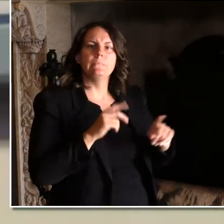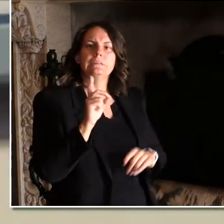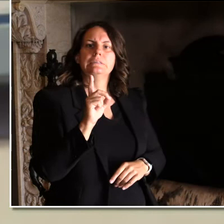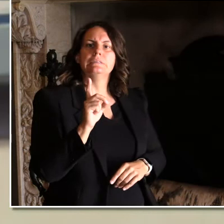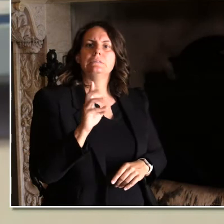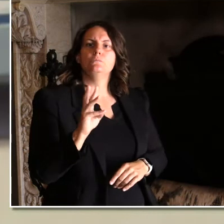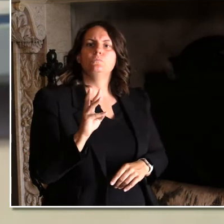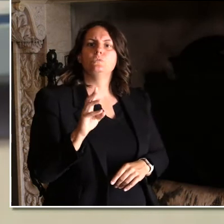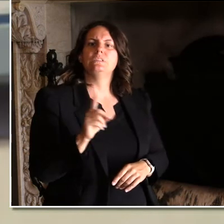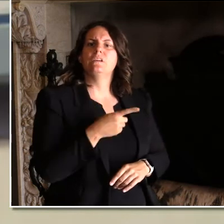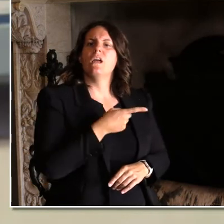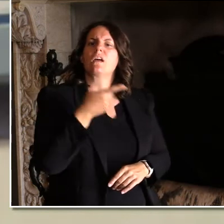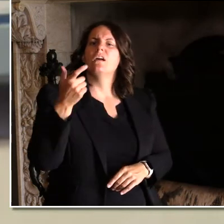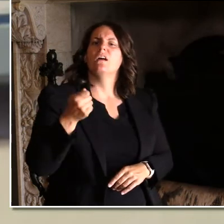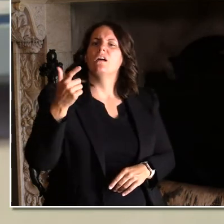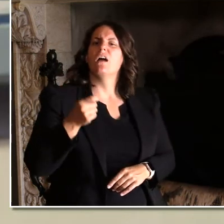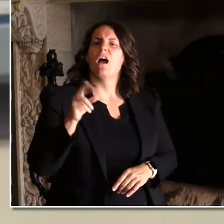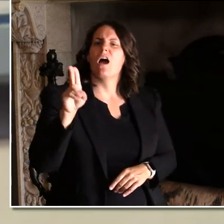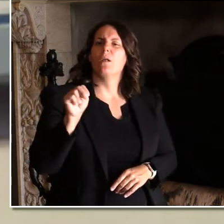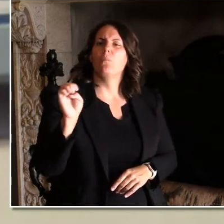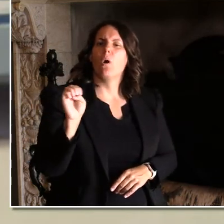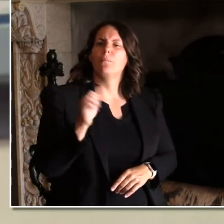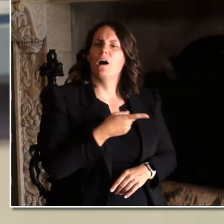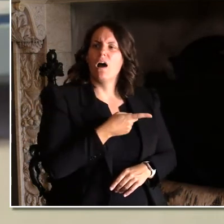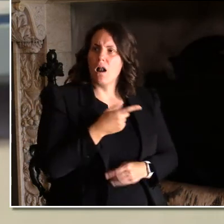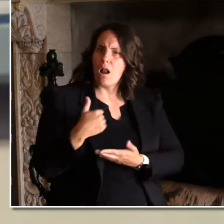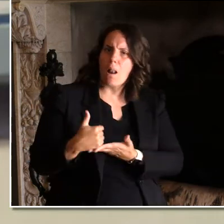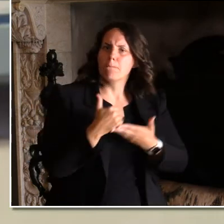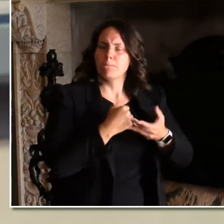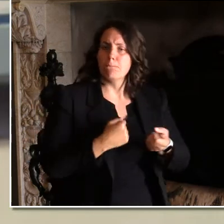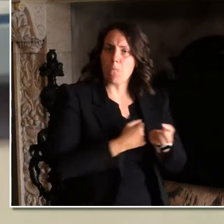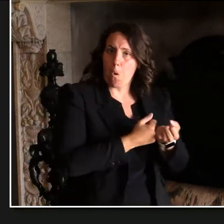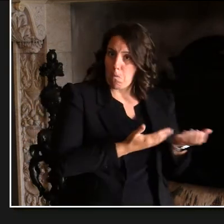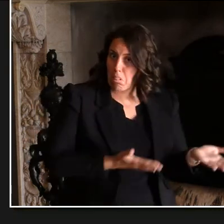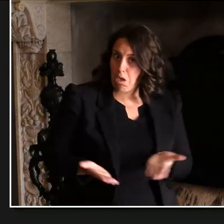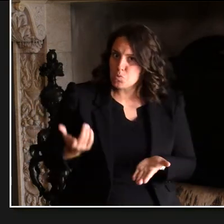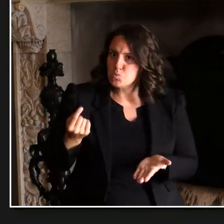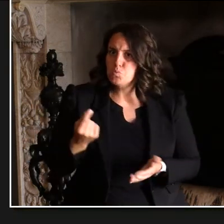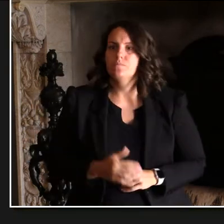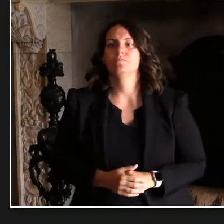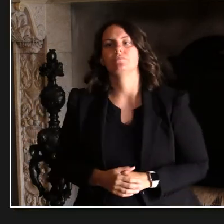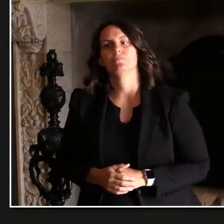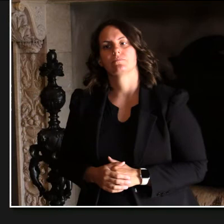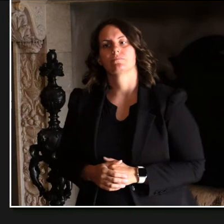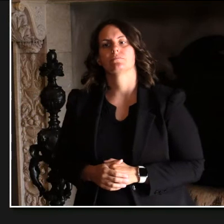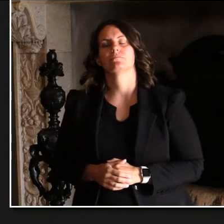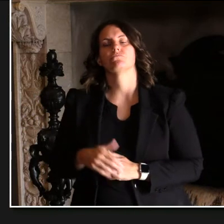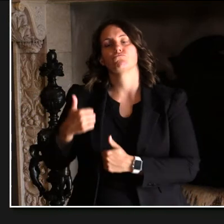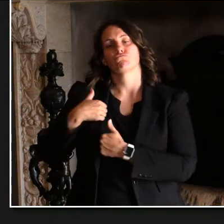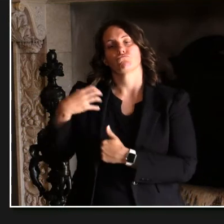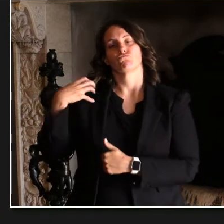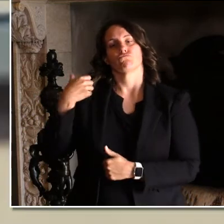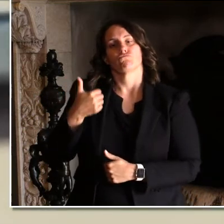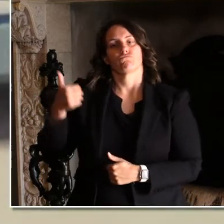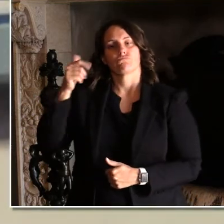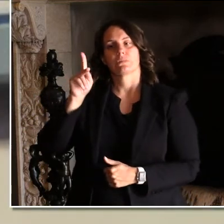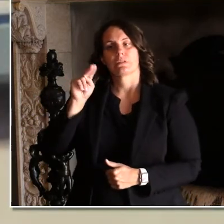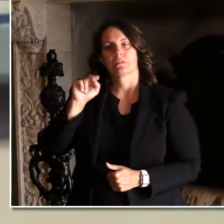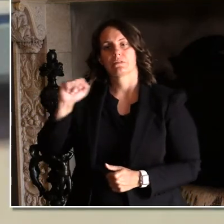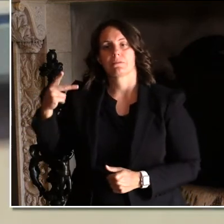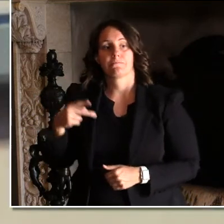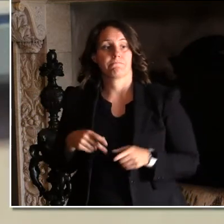Hi, Maddie. As of yet, we have not been asked to help process claims. Like